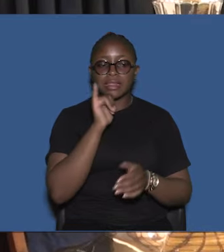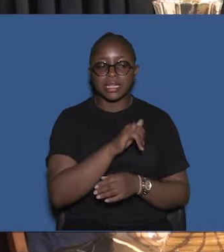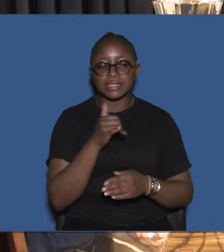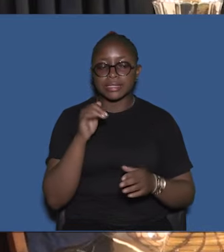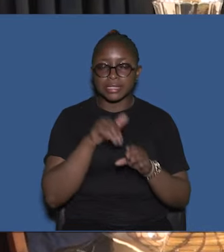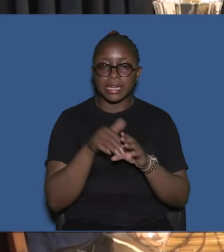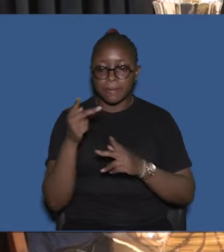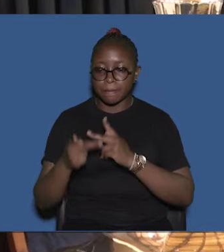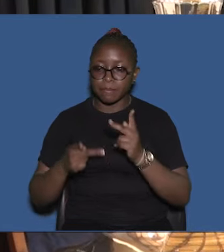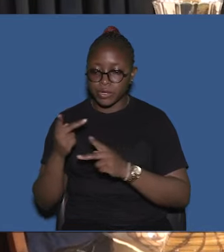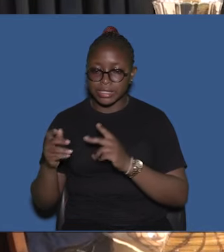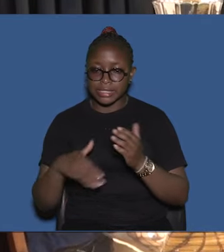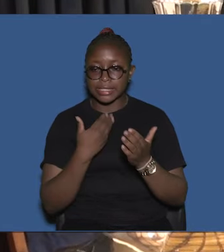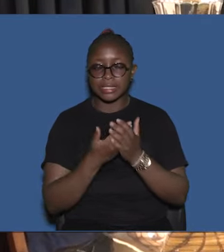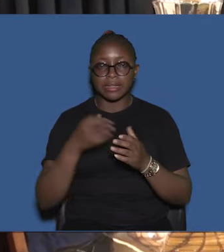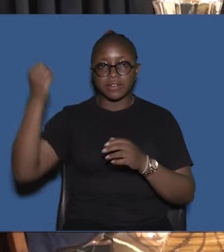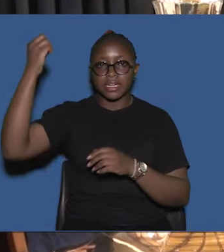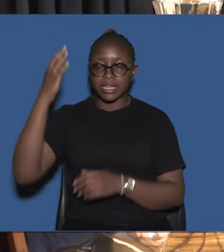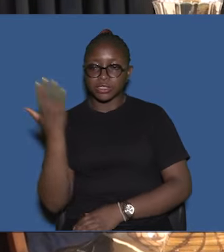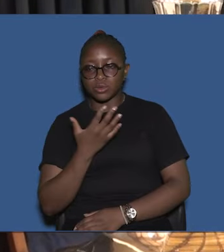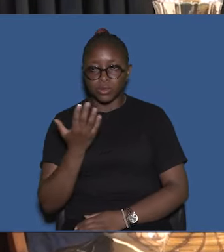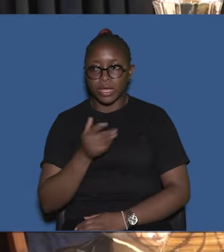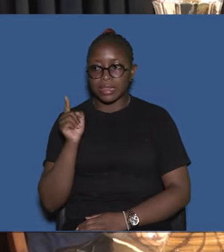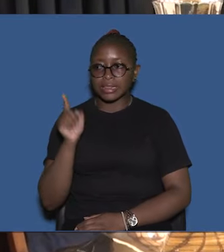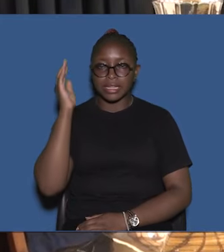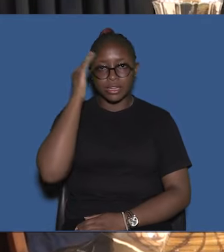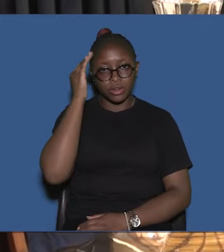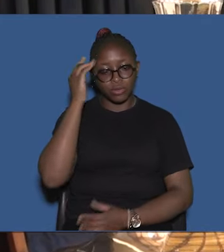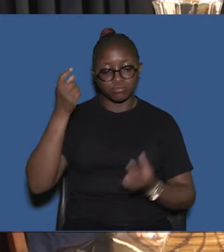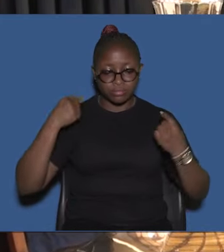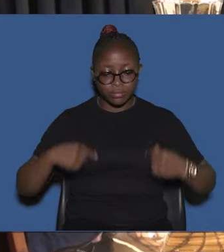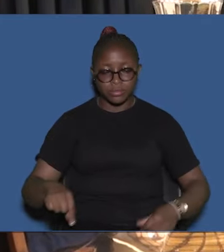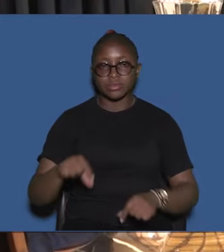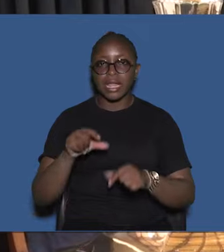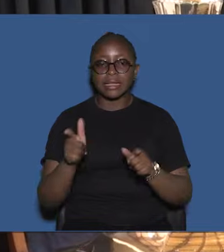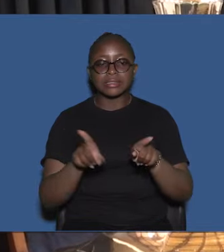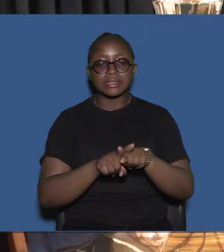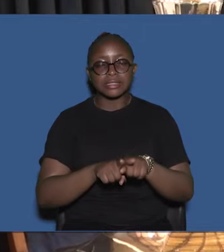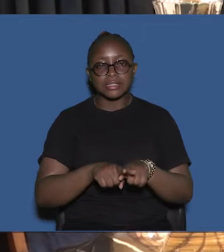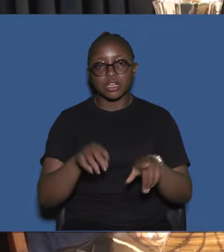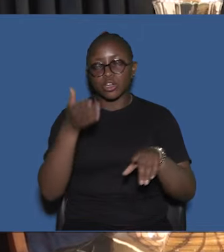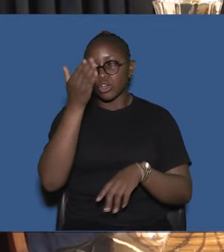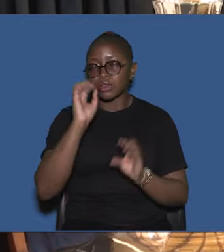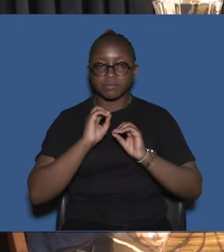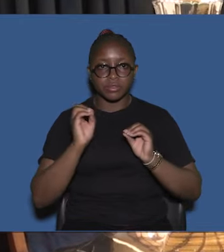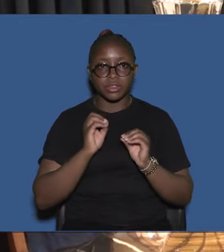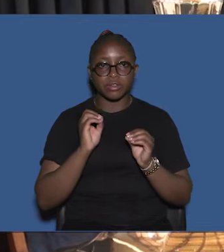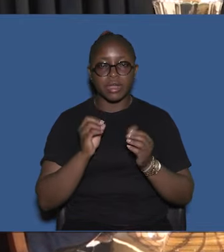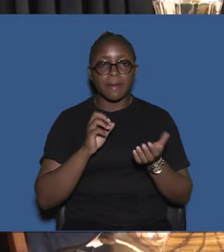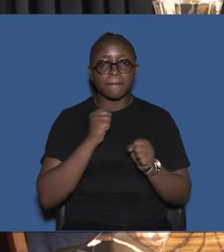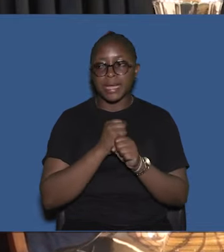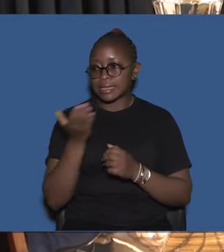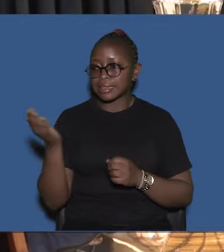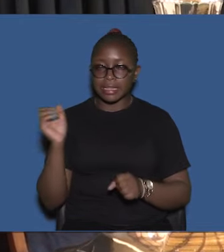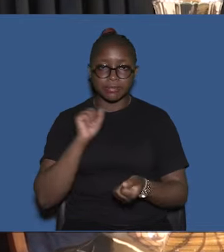to the light where they will realize that their dressing is not godly, and so they will change. They will, because